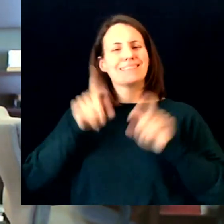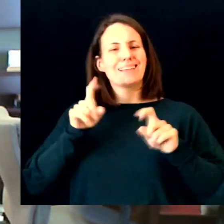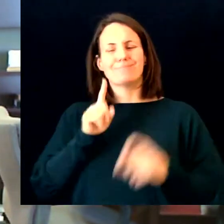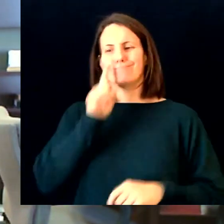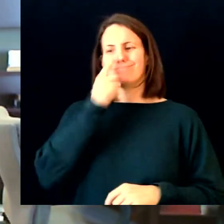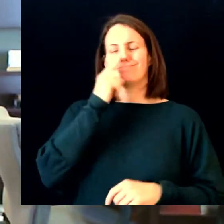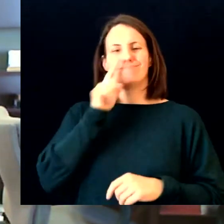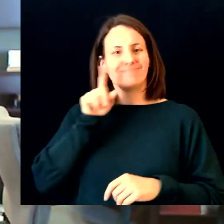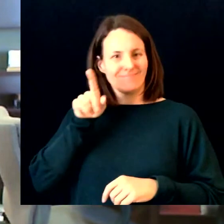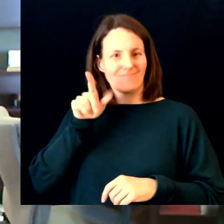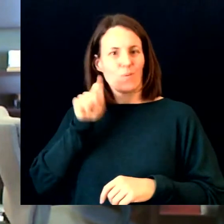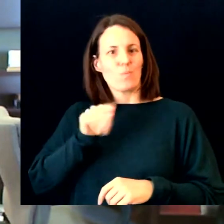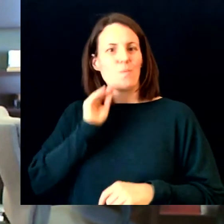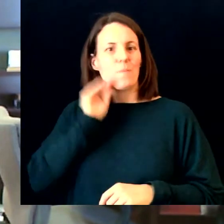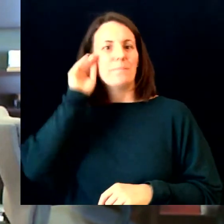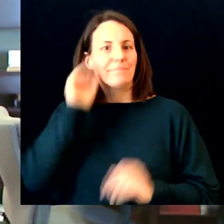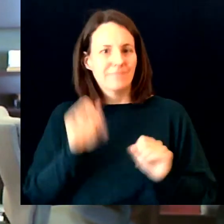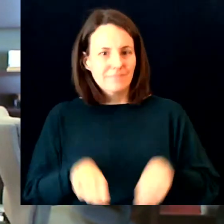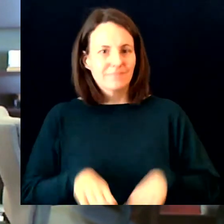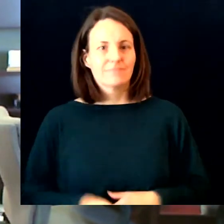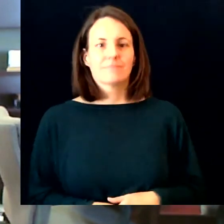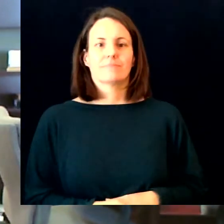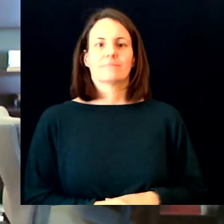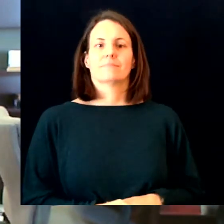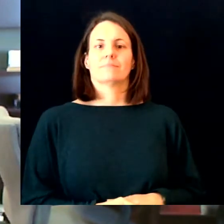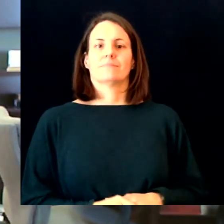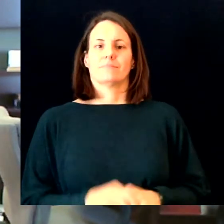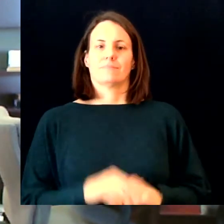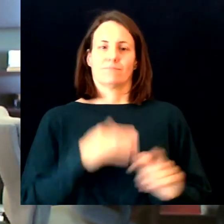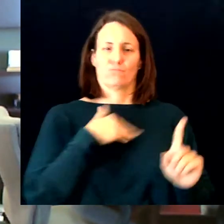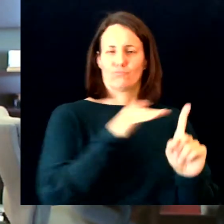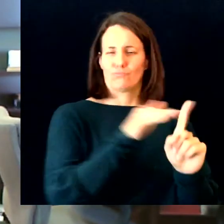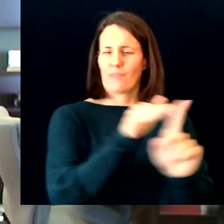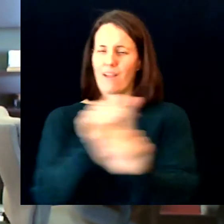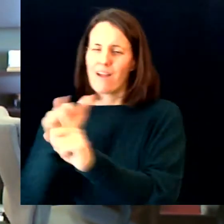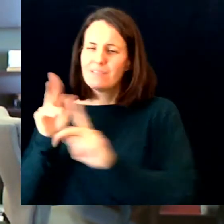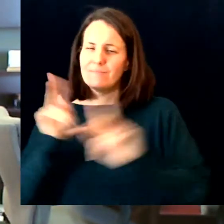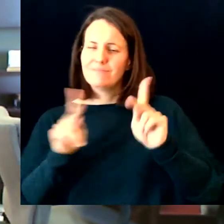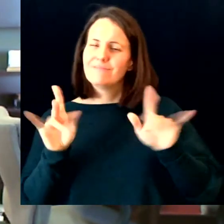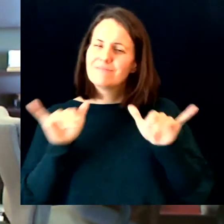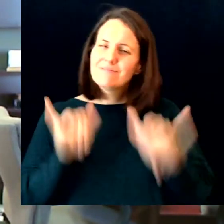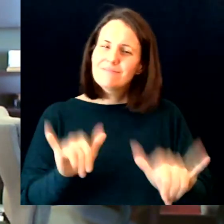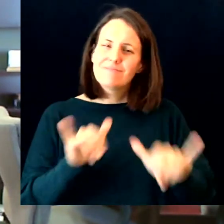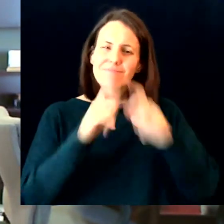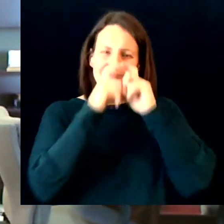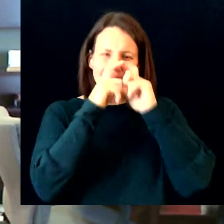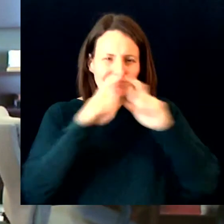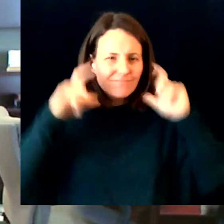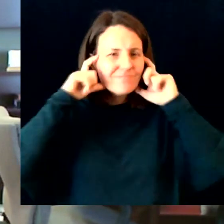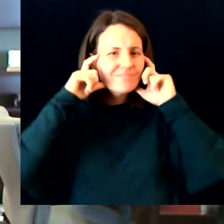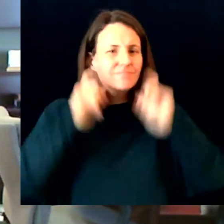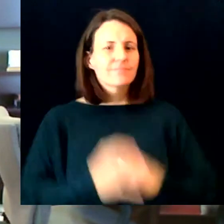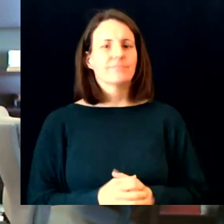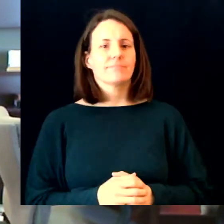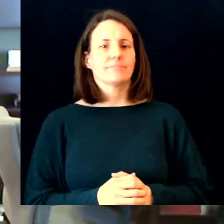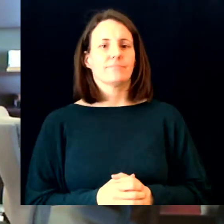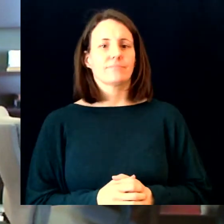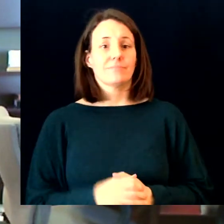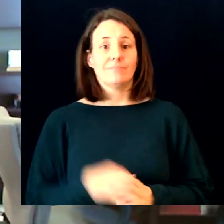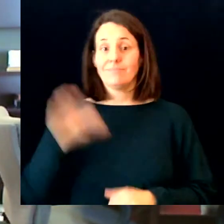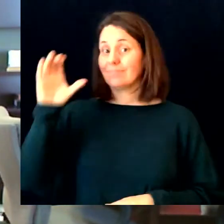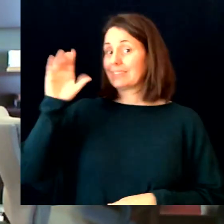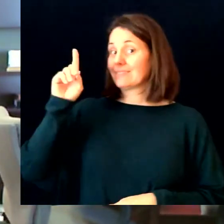and Prevention has issued updated mask guidance to help you find a mask that best fits your needs.